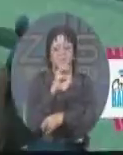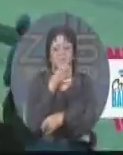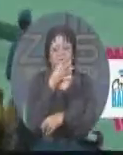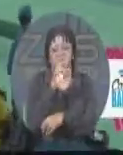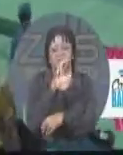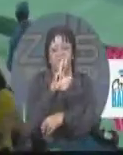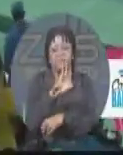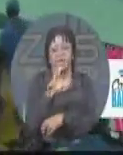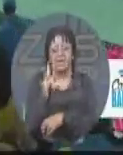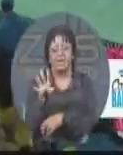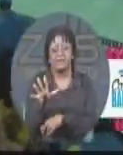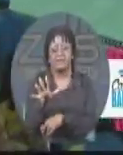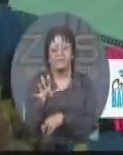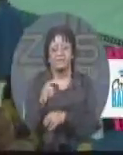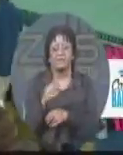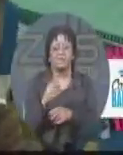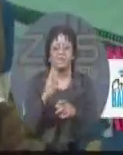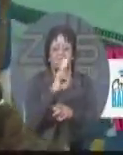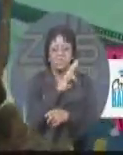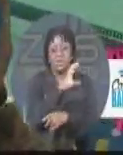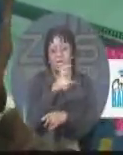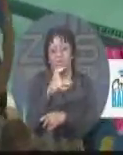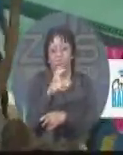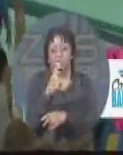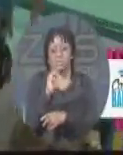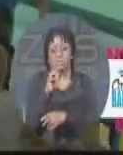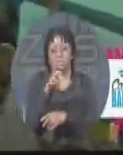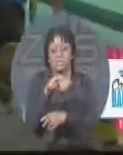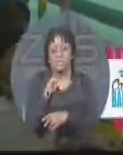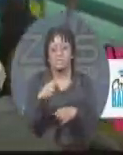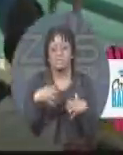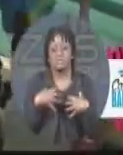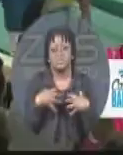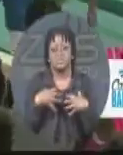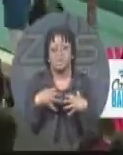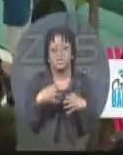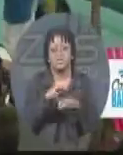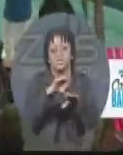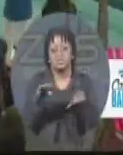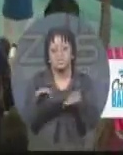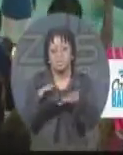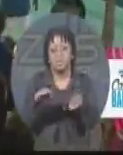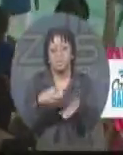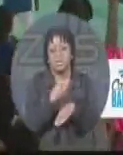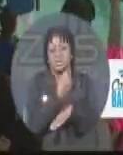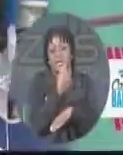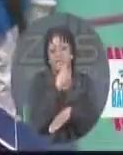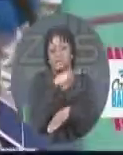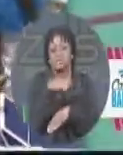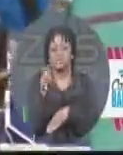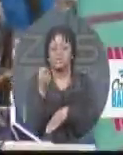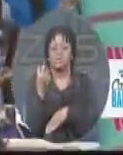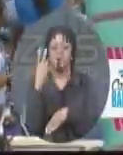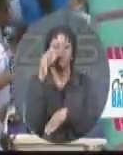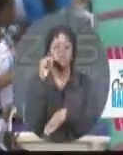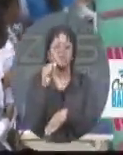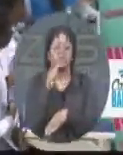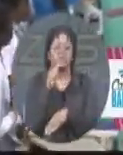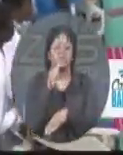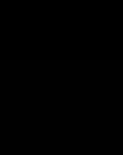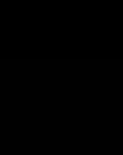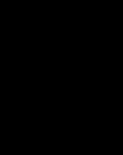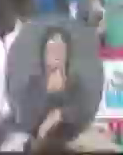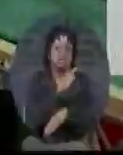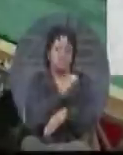17:25.74. On to the 200 meter breaststroke now. 11 to 12 girls. Zaylee Elizabeth Thompson getting a challenge, but she